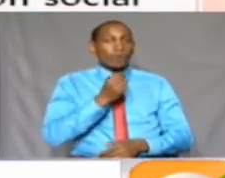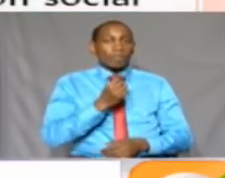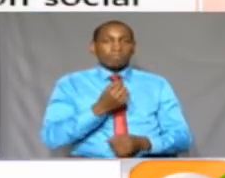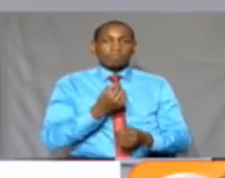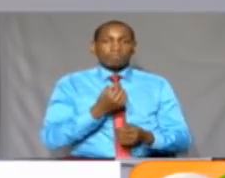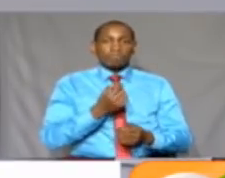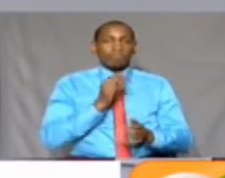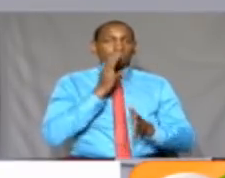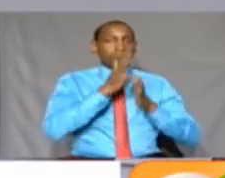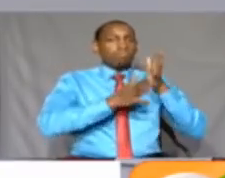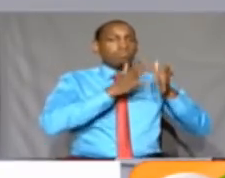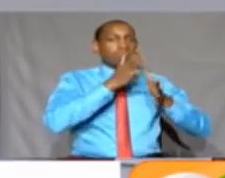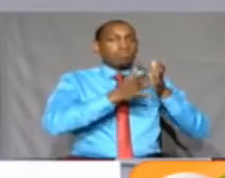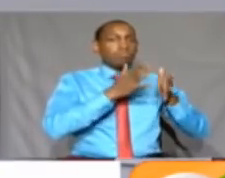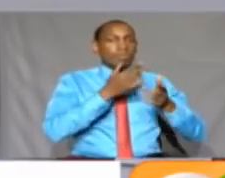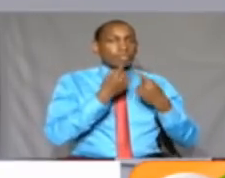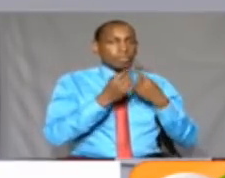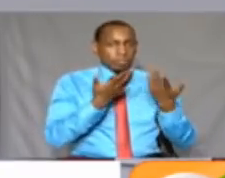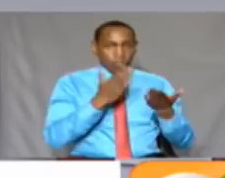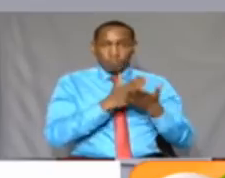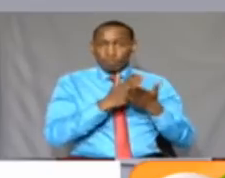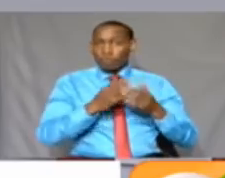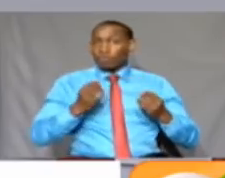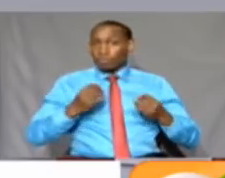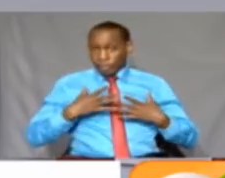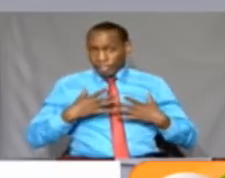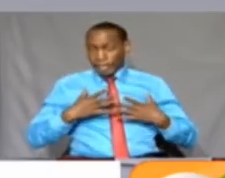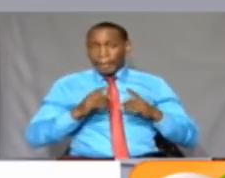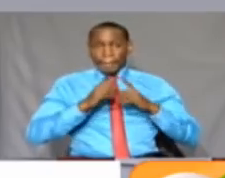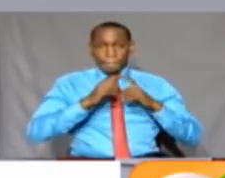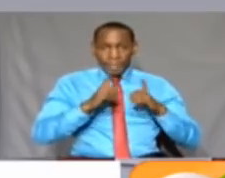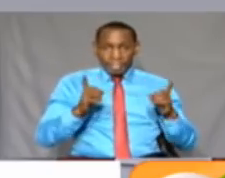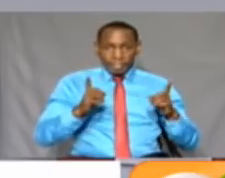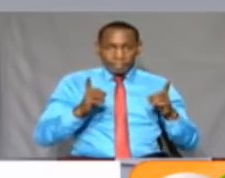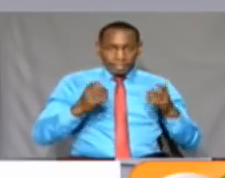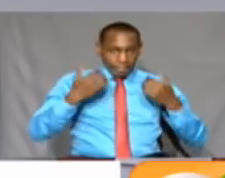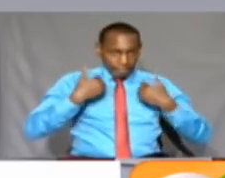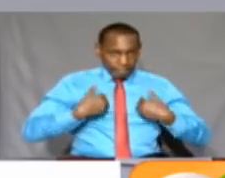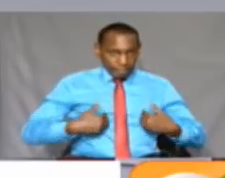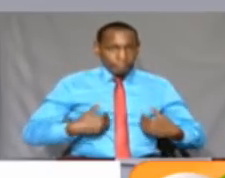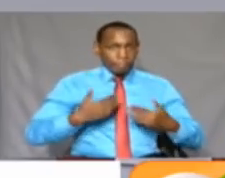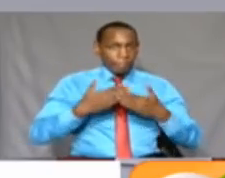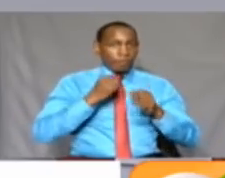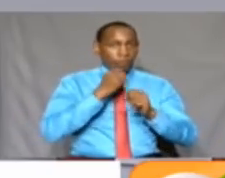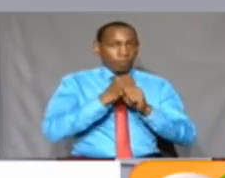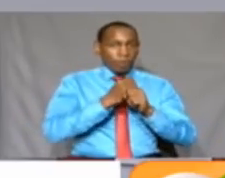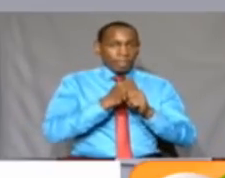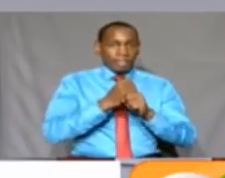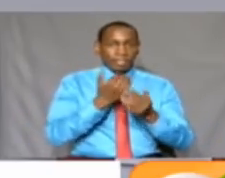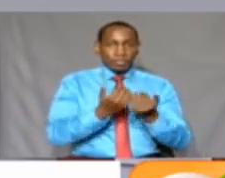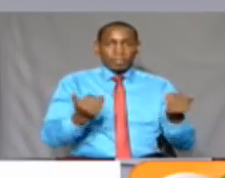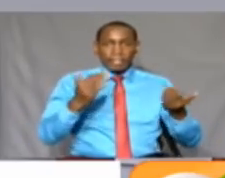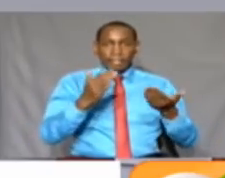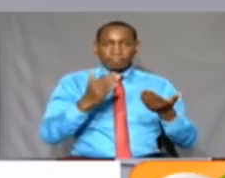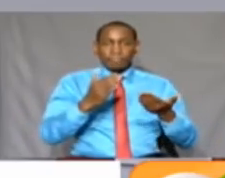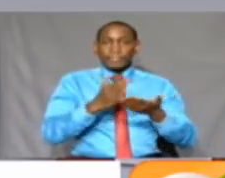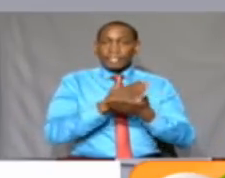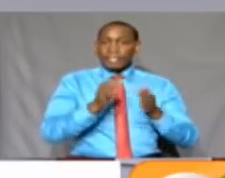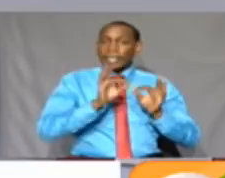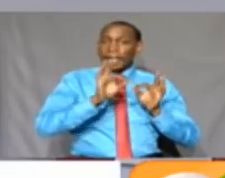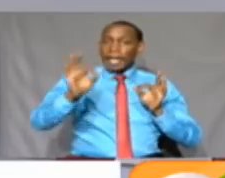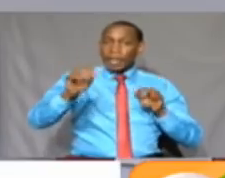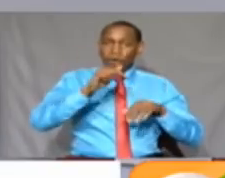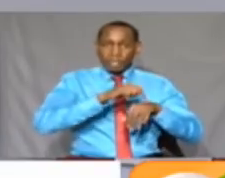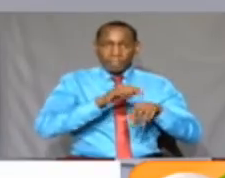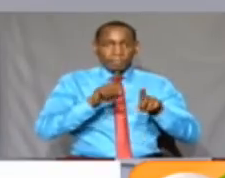how the boy spoke. Yes. Which was shocking. Yeah. But as a person who has worked in the children's sector for very long, and